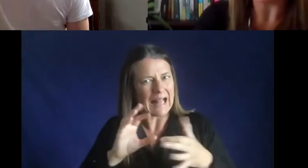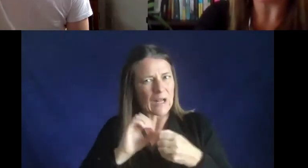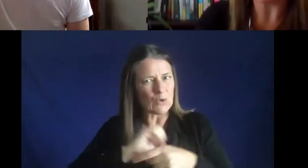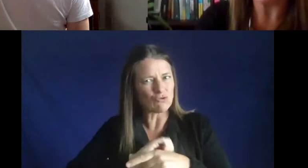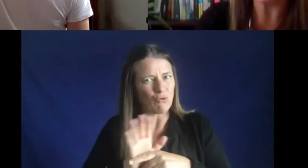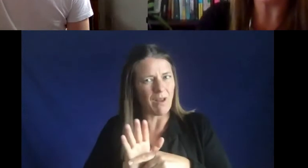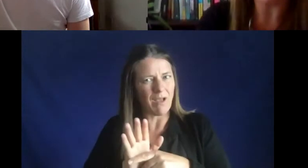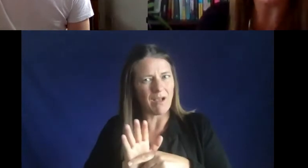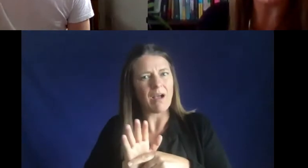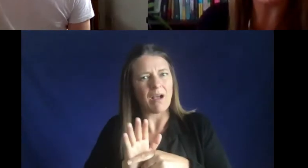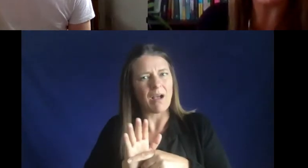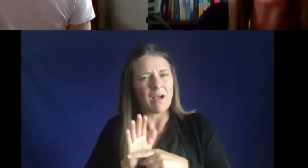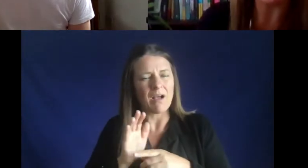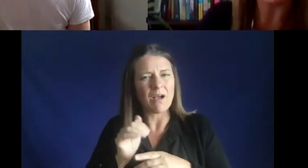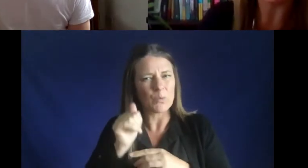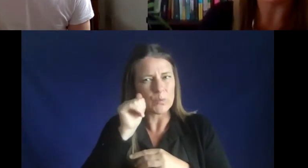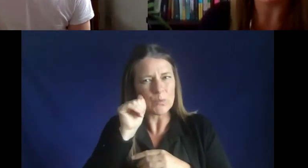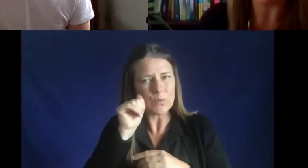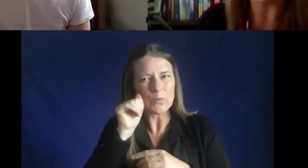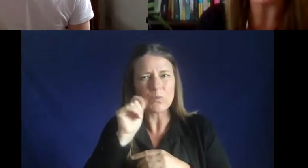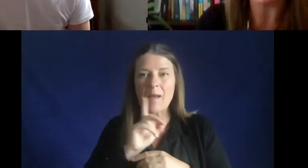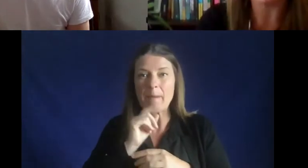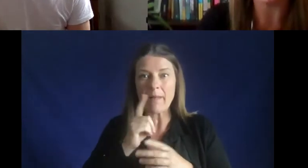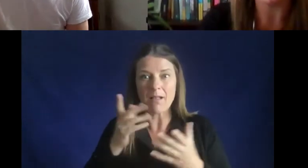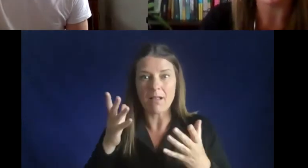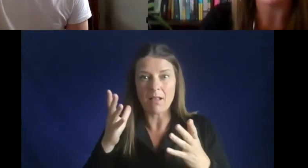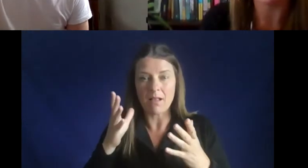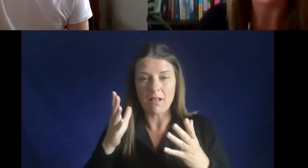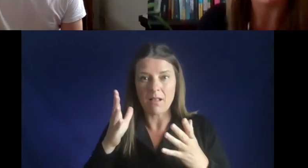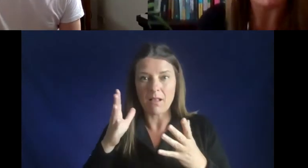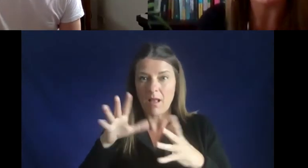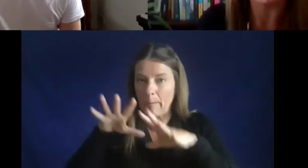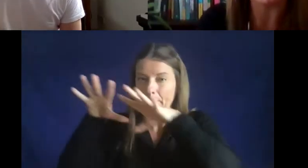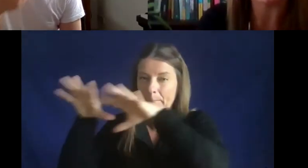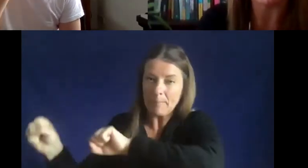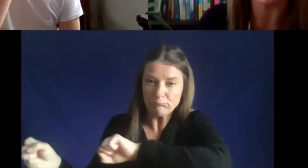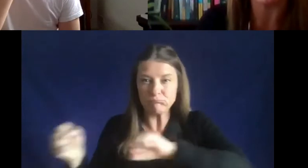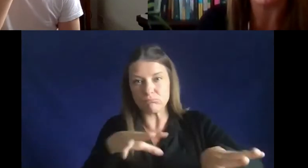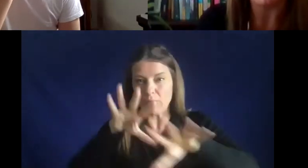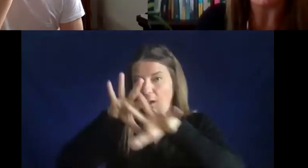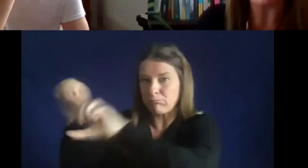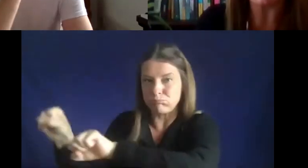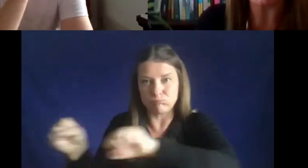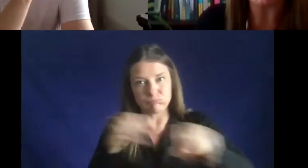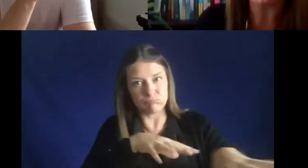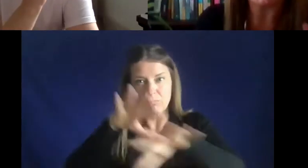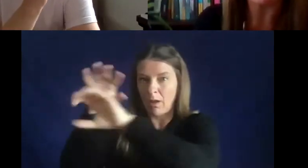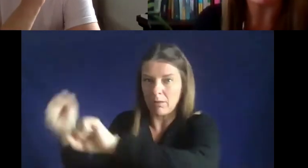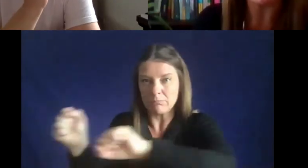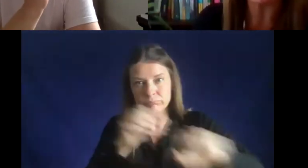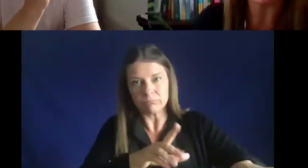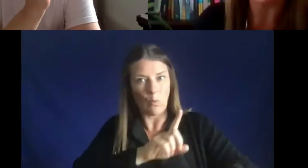potentially, huge swathes of people being imprisoned for action at this time. So, I mean, it is